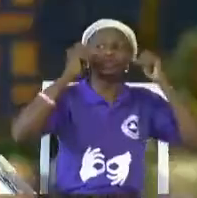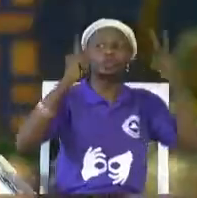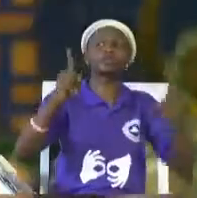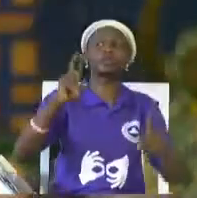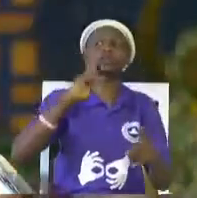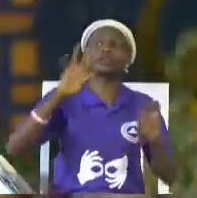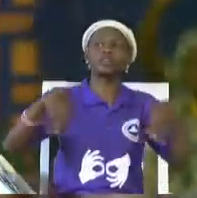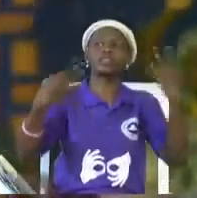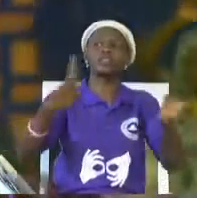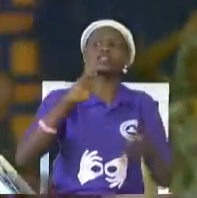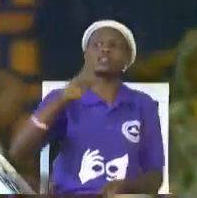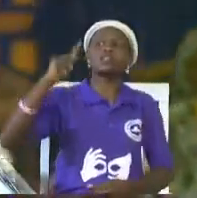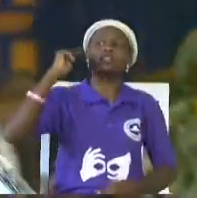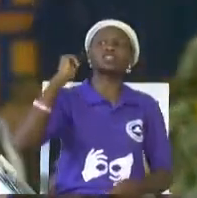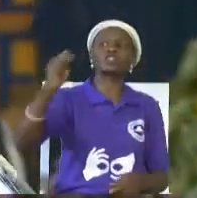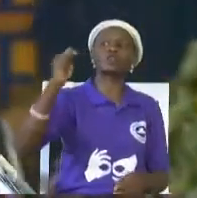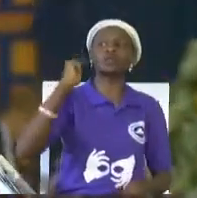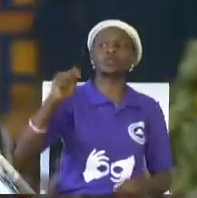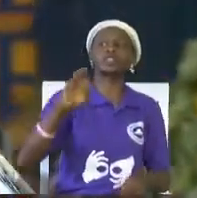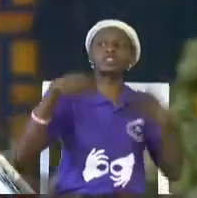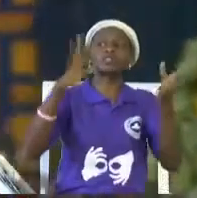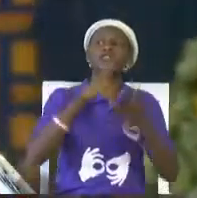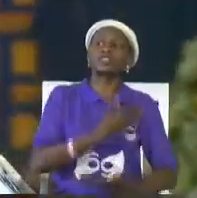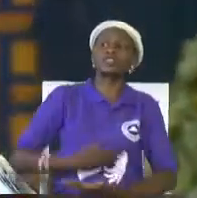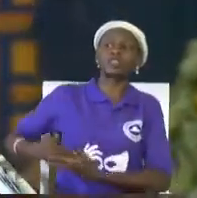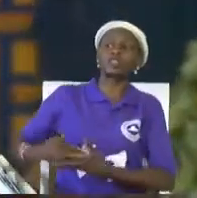Wow, wow, wow, wow.